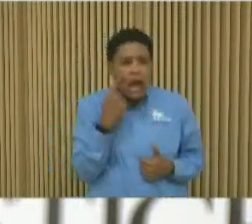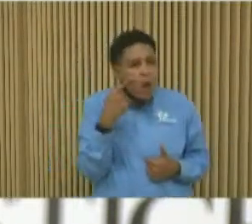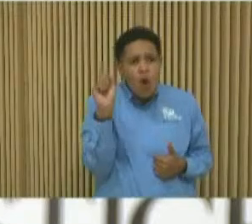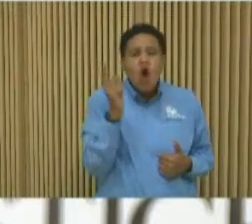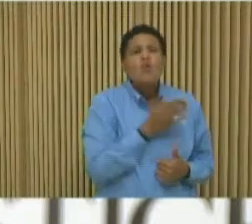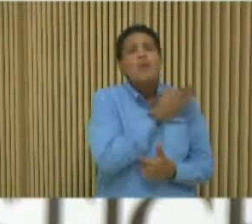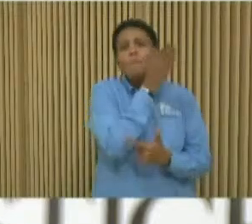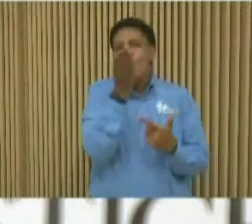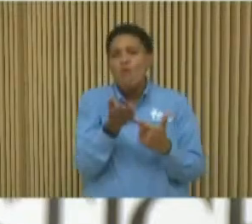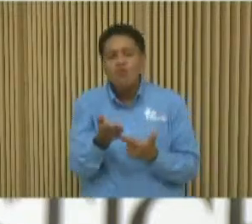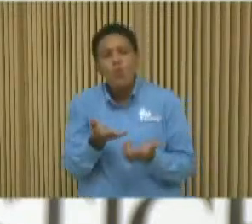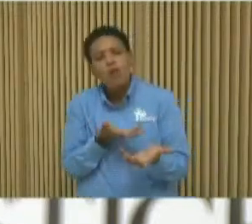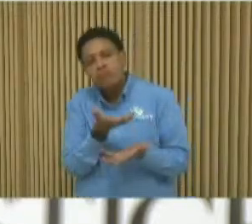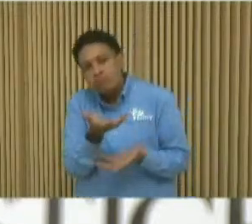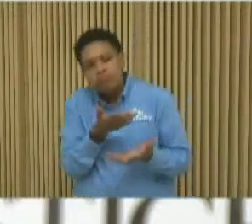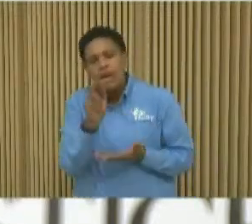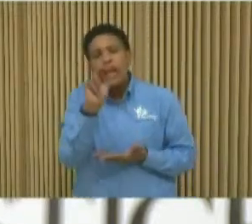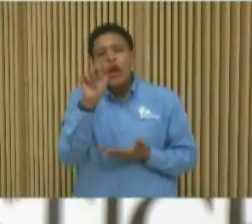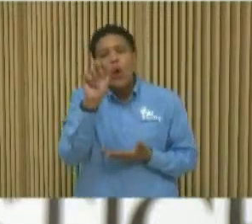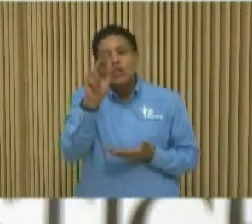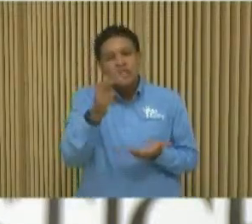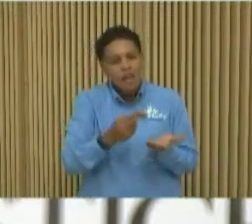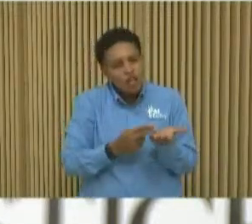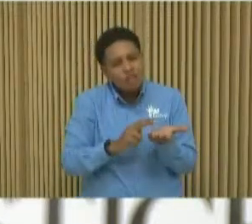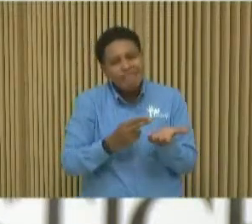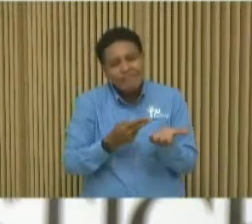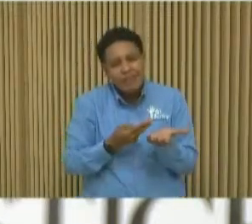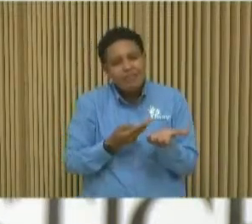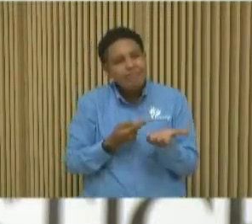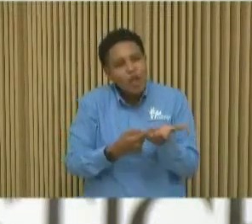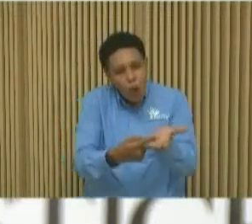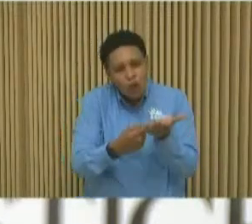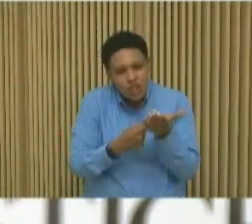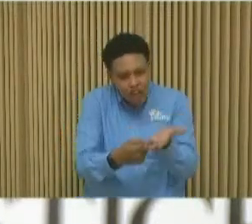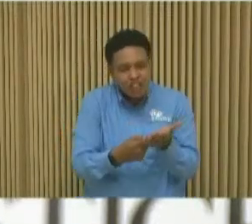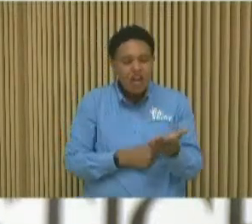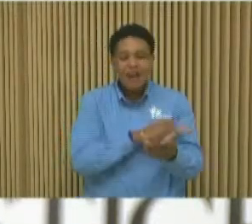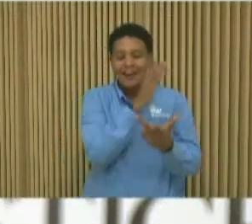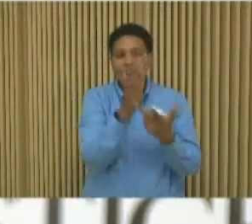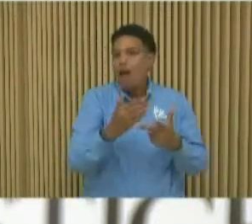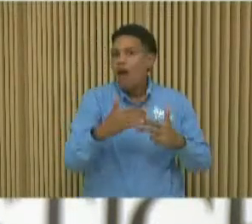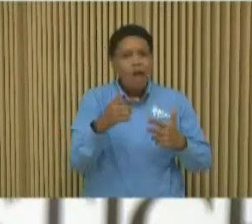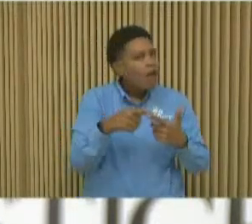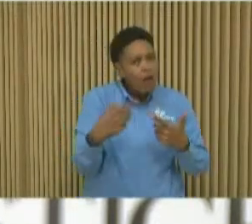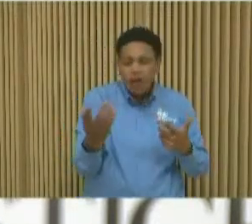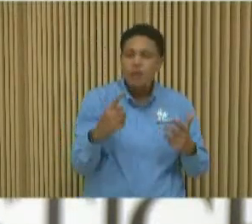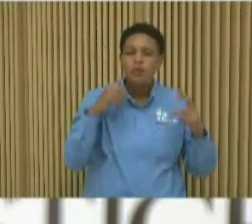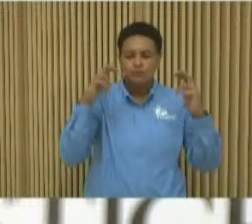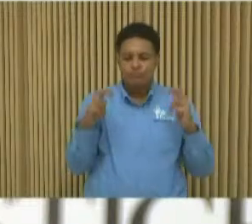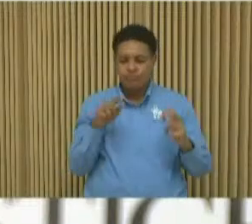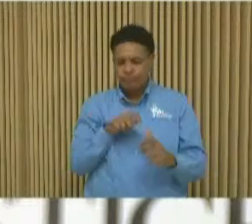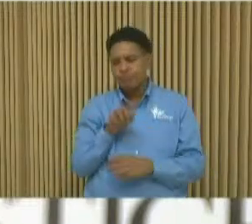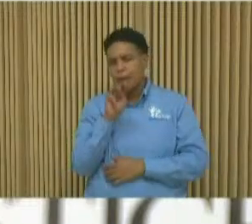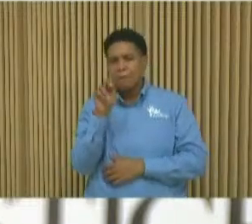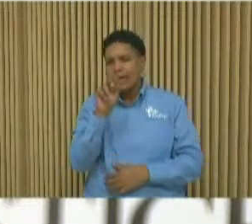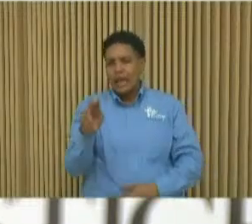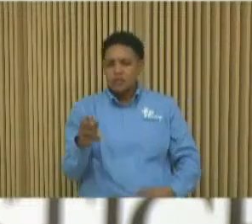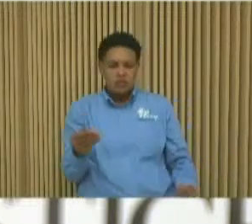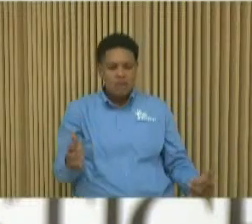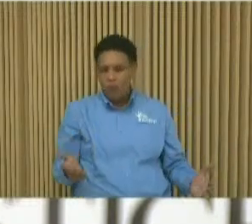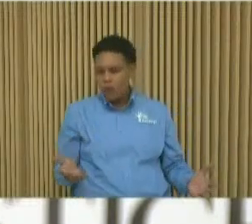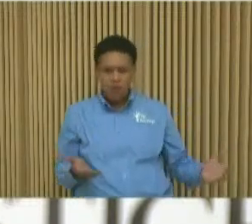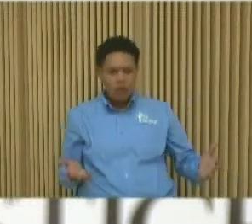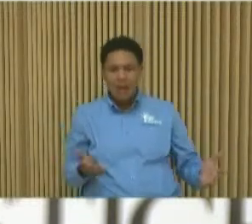from negotiation we can go into mediation, and after mediation we can look at some